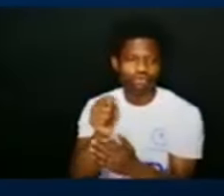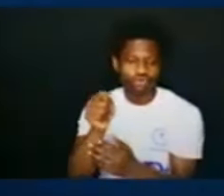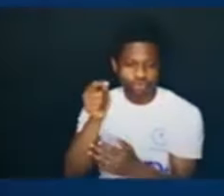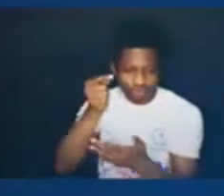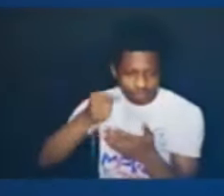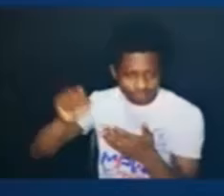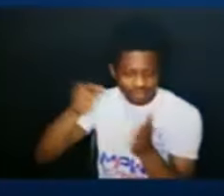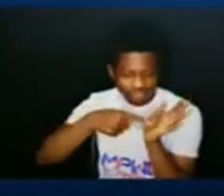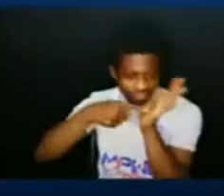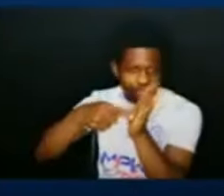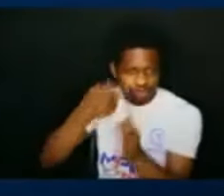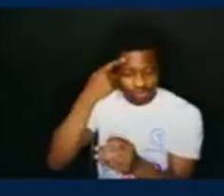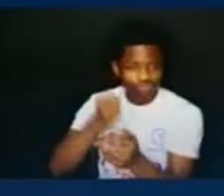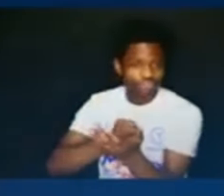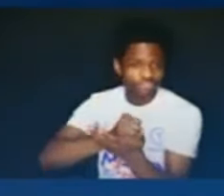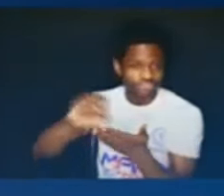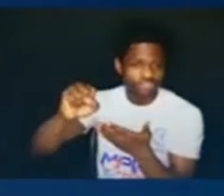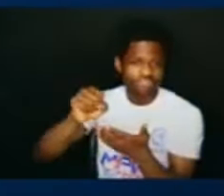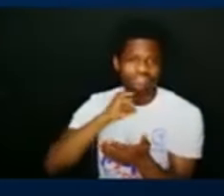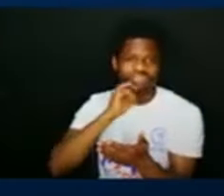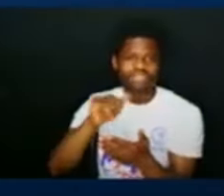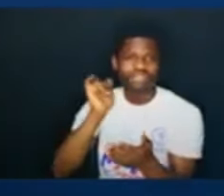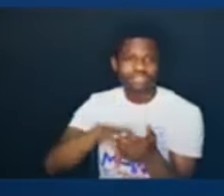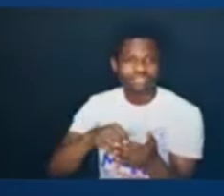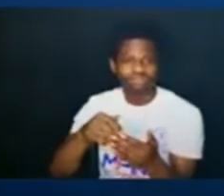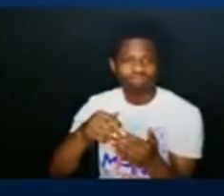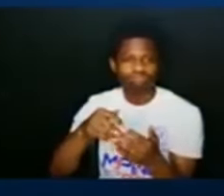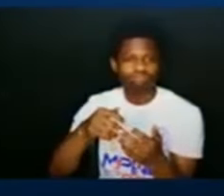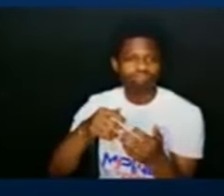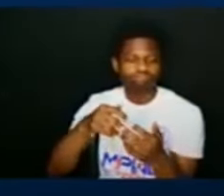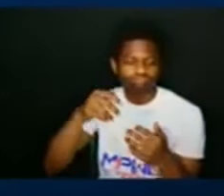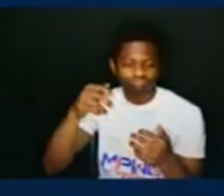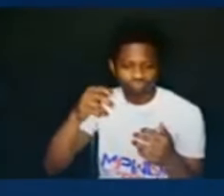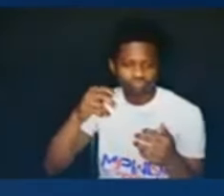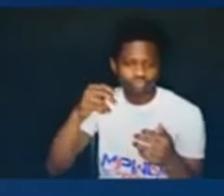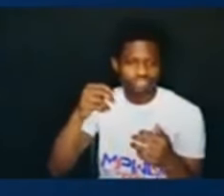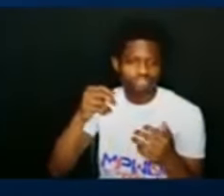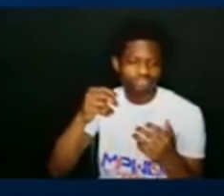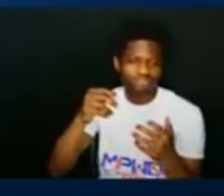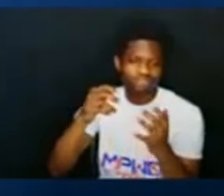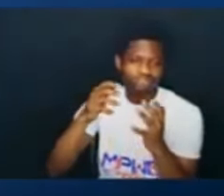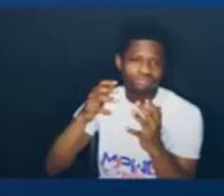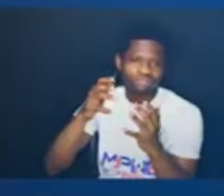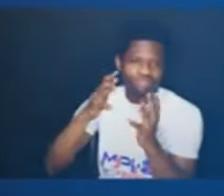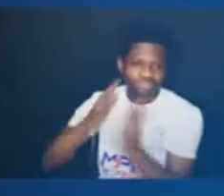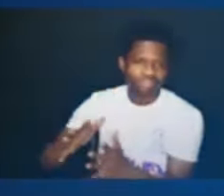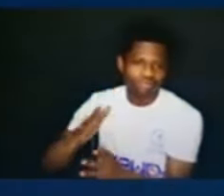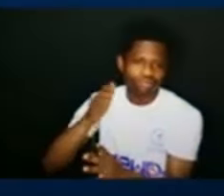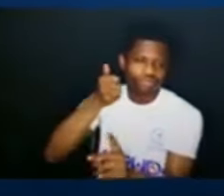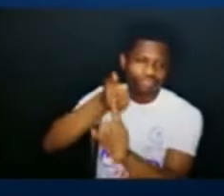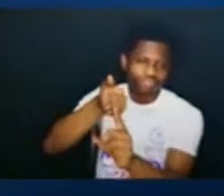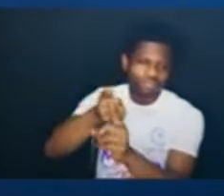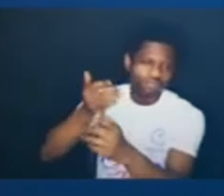that he can waive his or her own rights and obey the Lord Jesus.